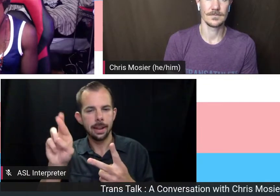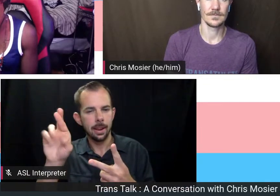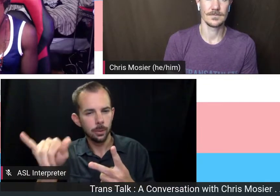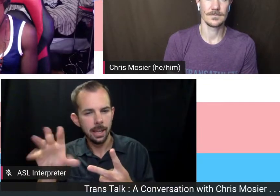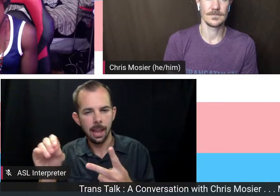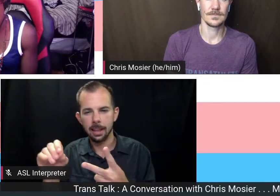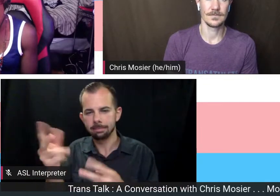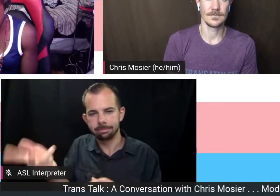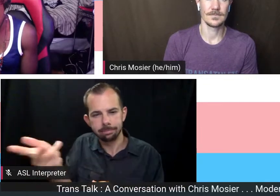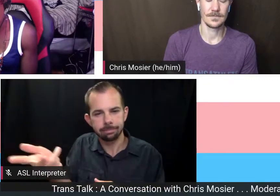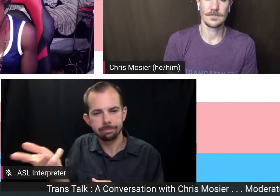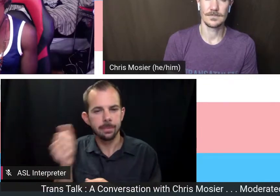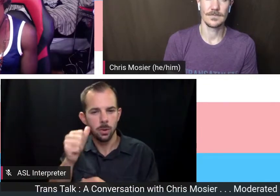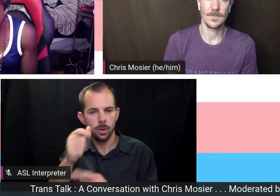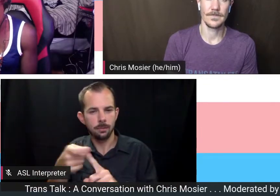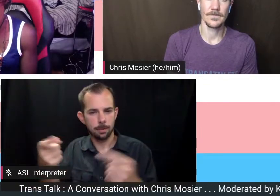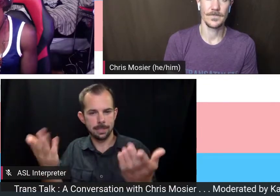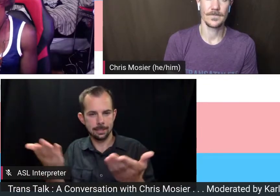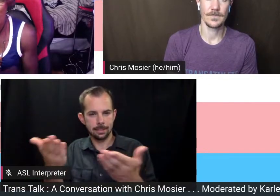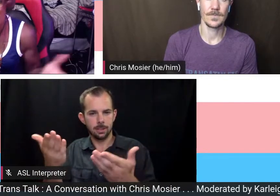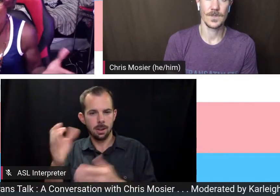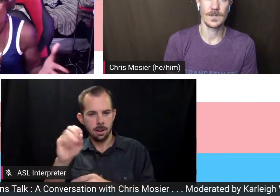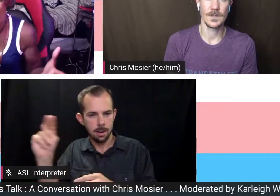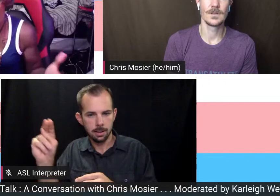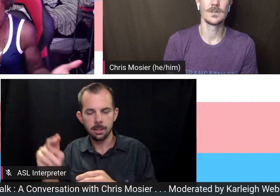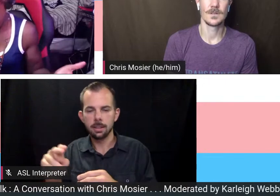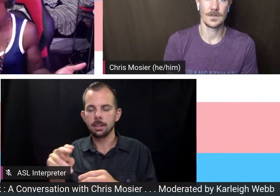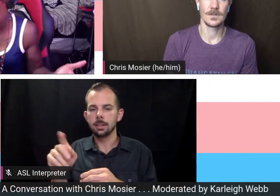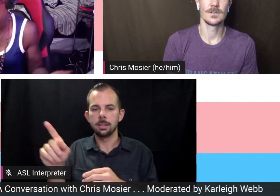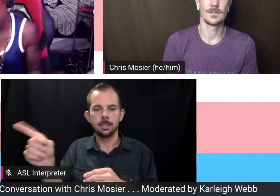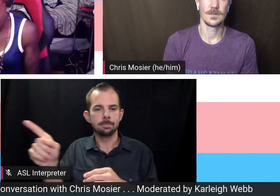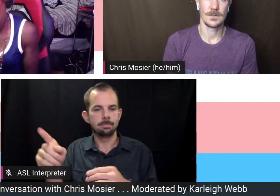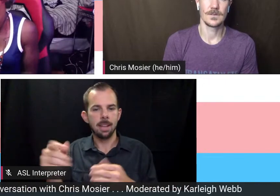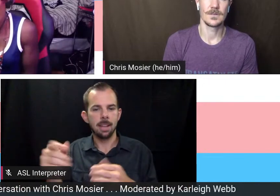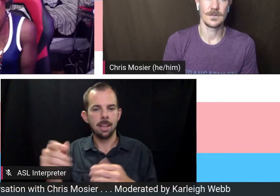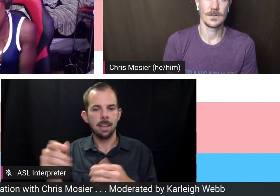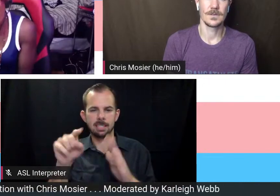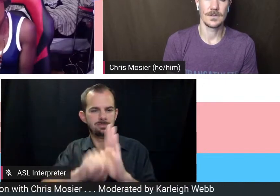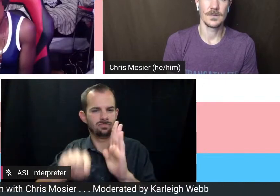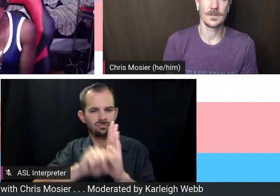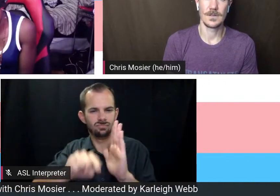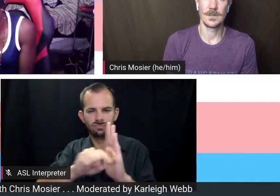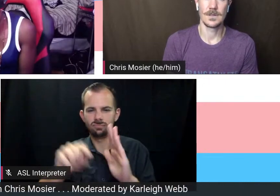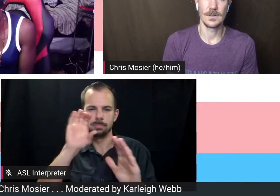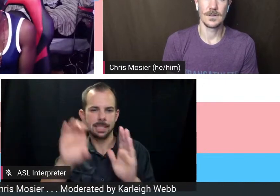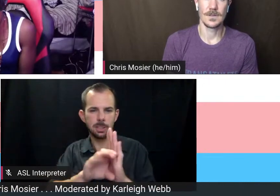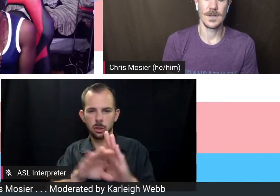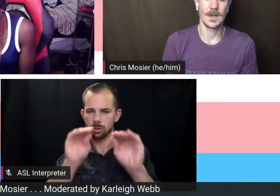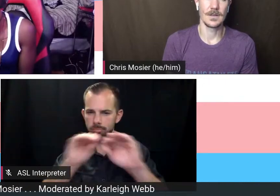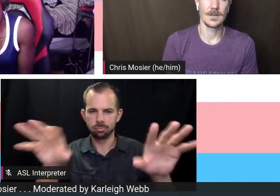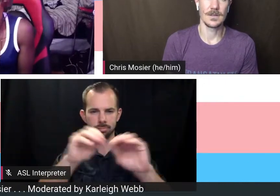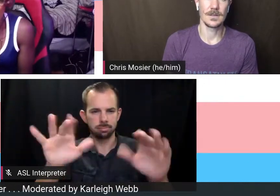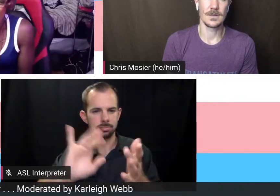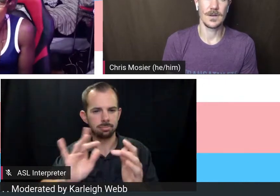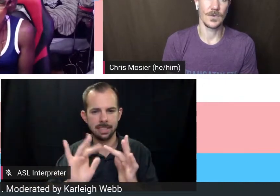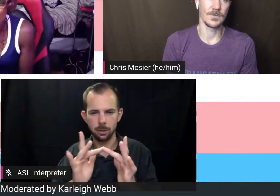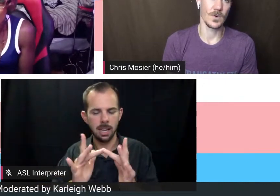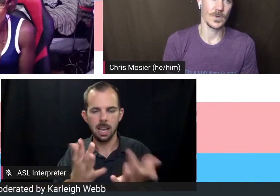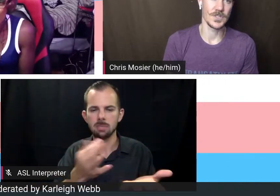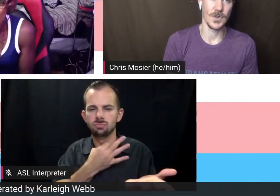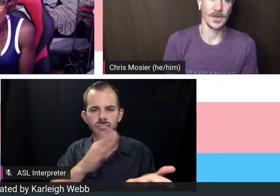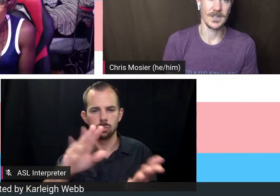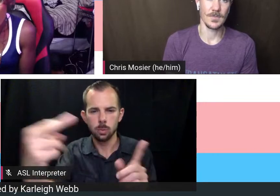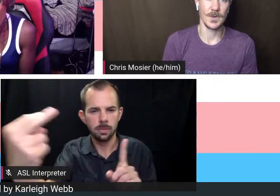in the comment sections, and unflattering pictures put out there all over the net. What's that like for you to see that? Oh,